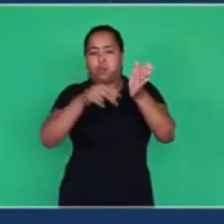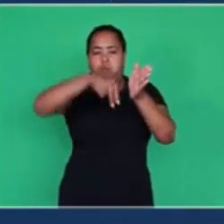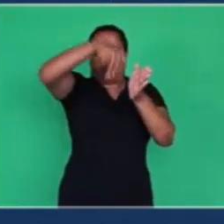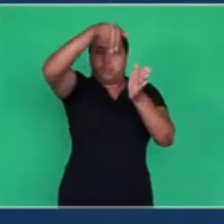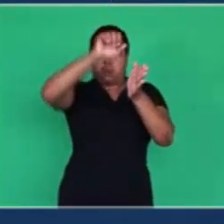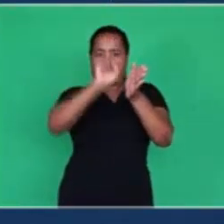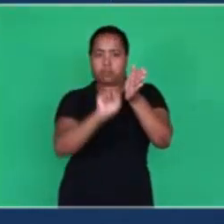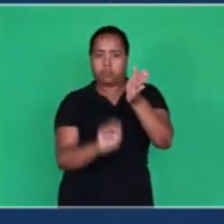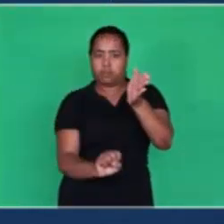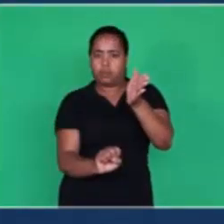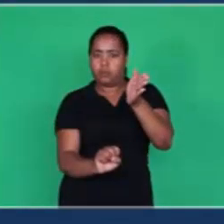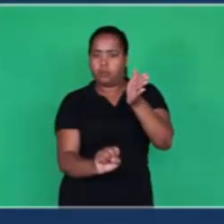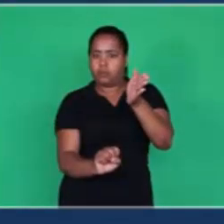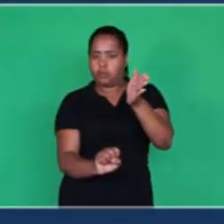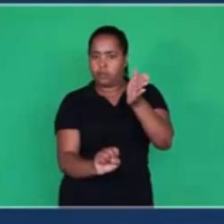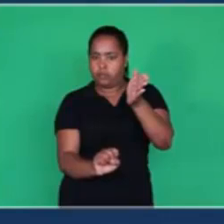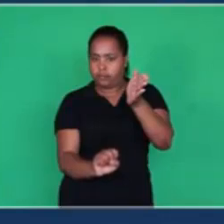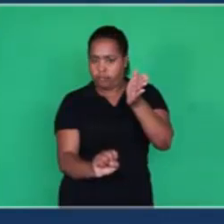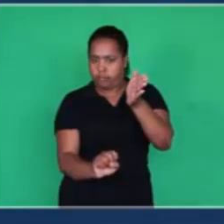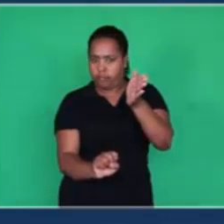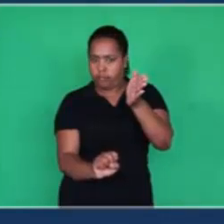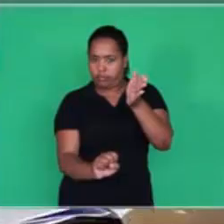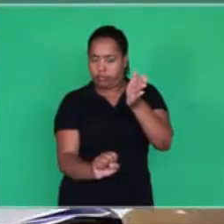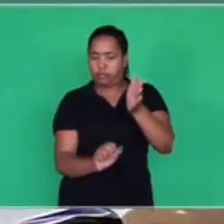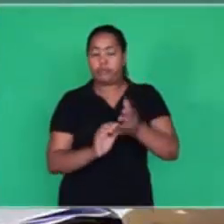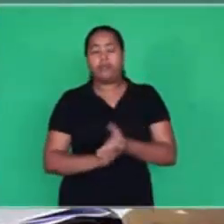5 says,